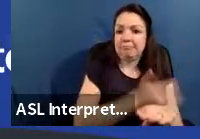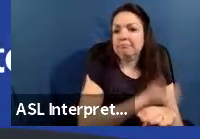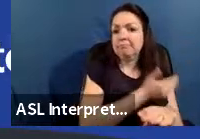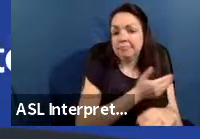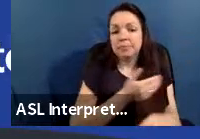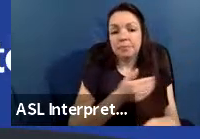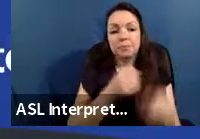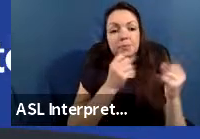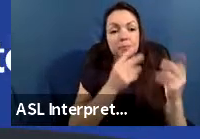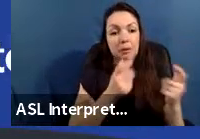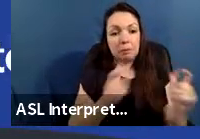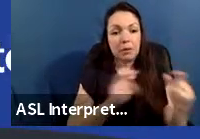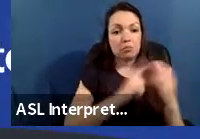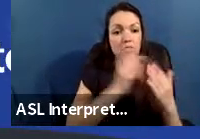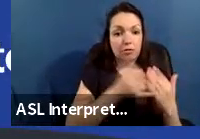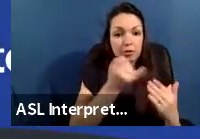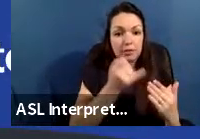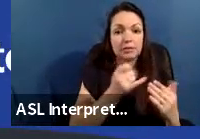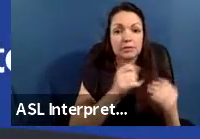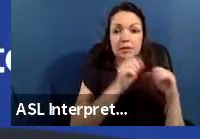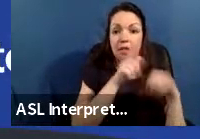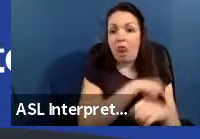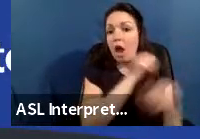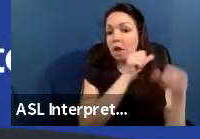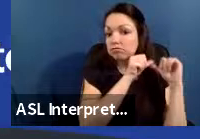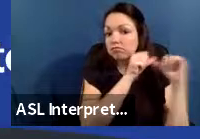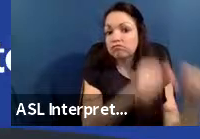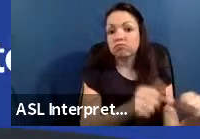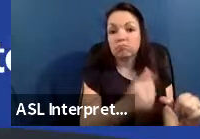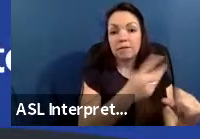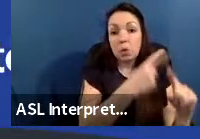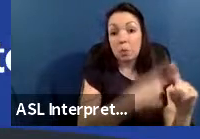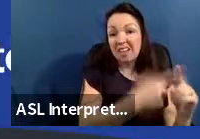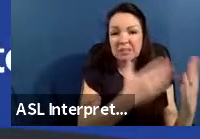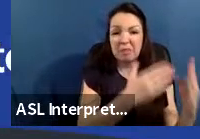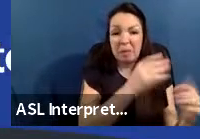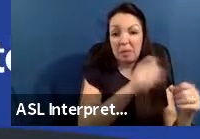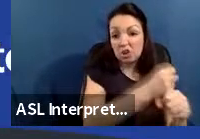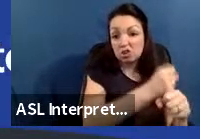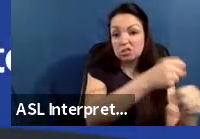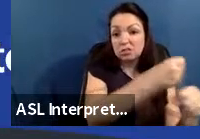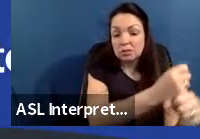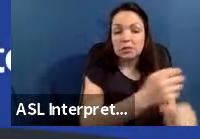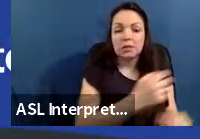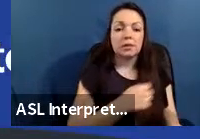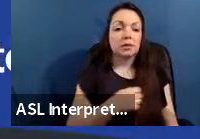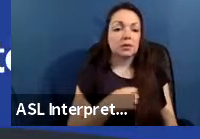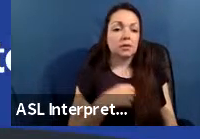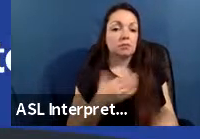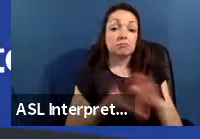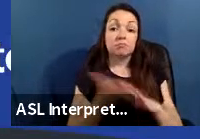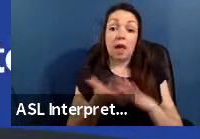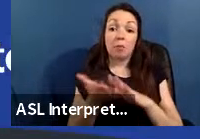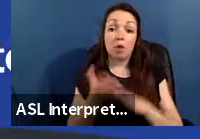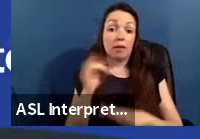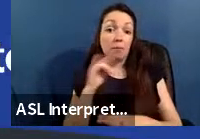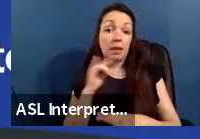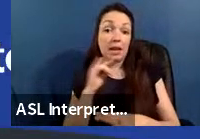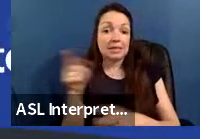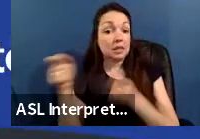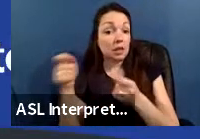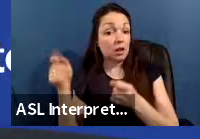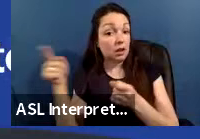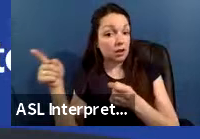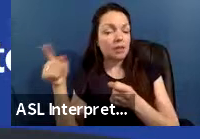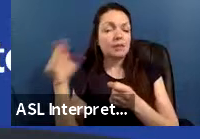MEP projects that have long durations for a few months to years. Operating and maintenance is managed by the CPS Facilities Department, which